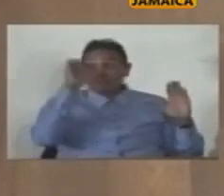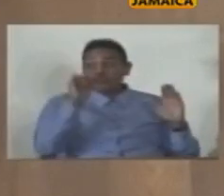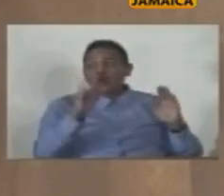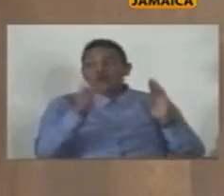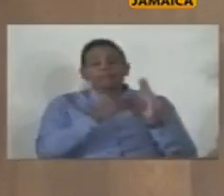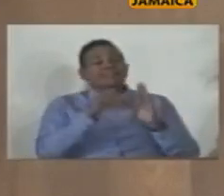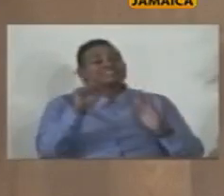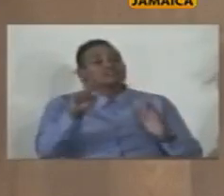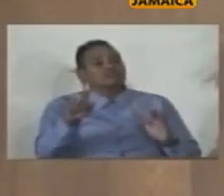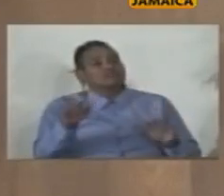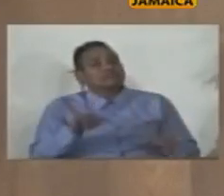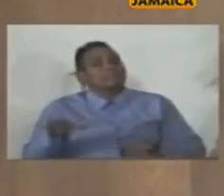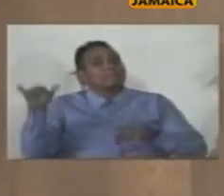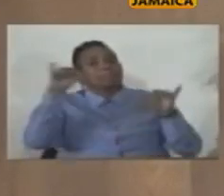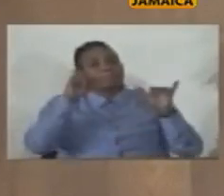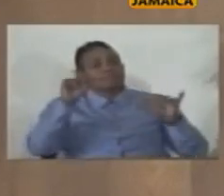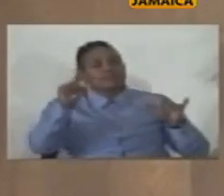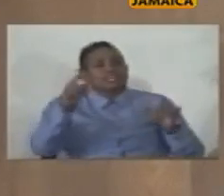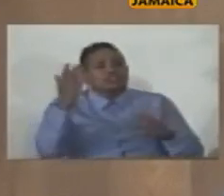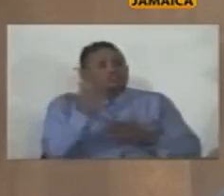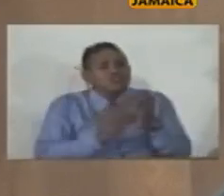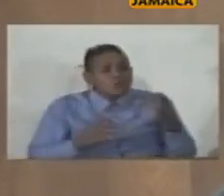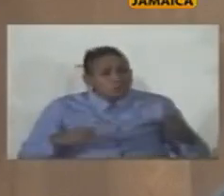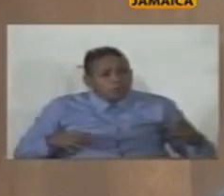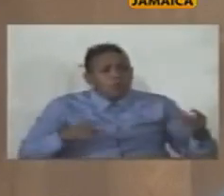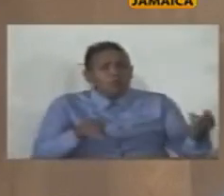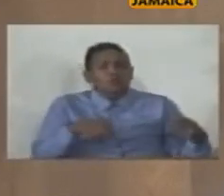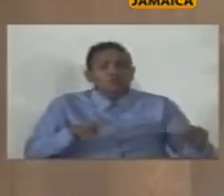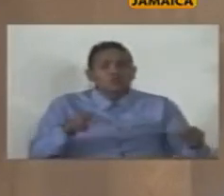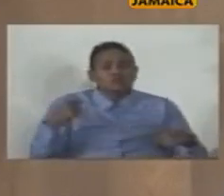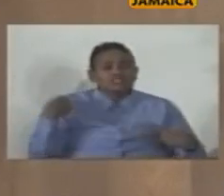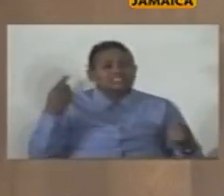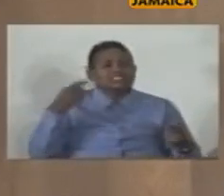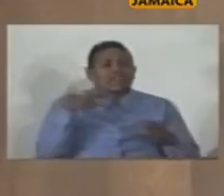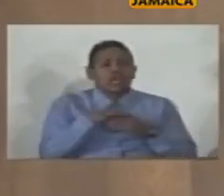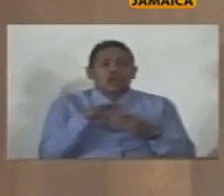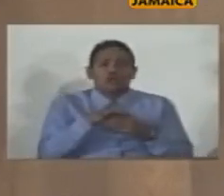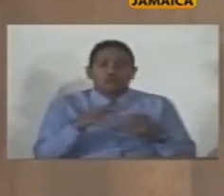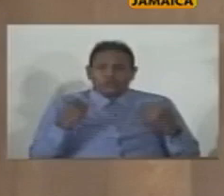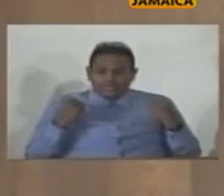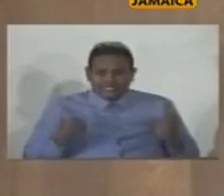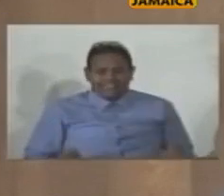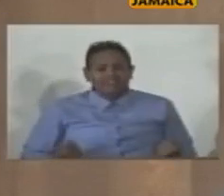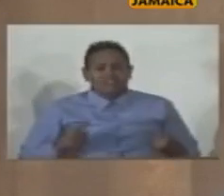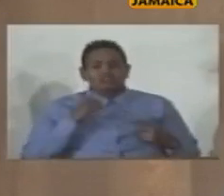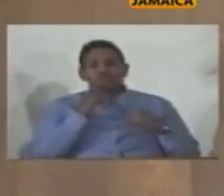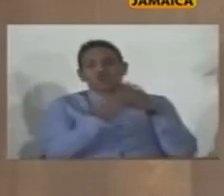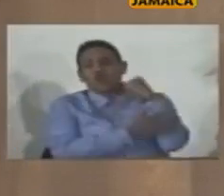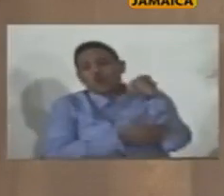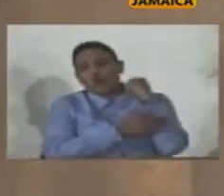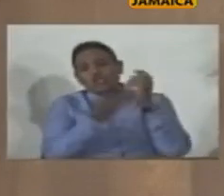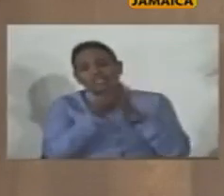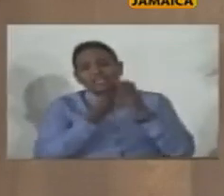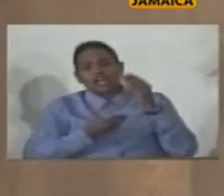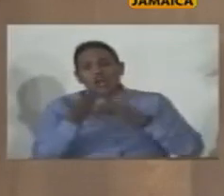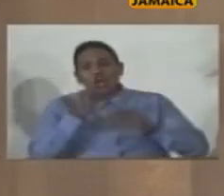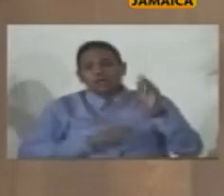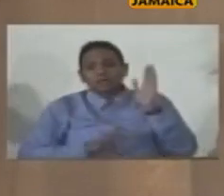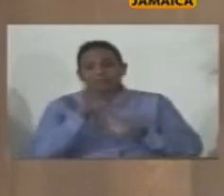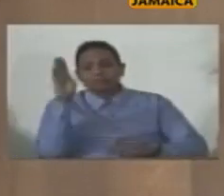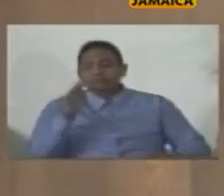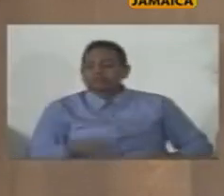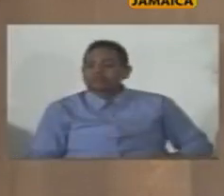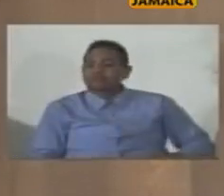no less. They need some of the carpet, especially since they have contributed significantly to the country's economy.